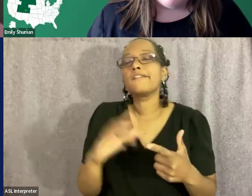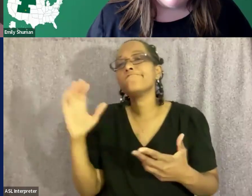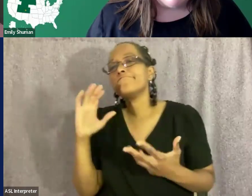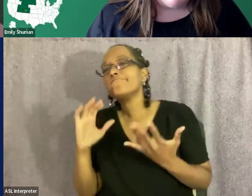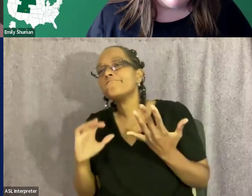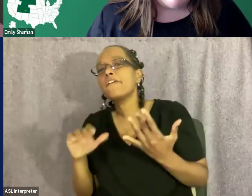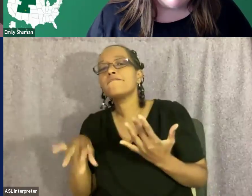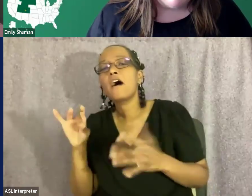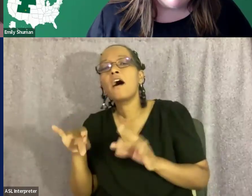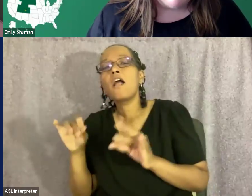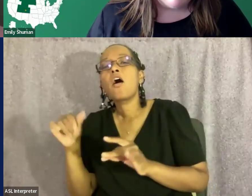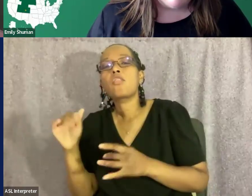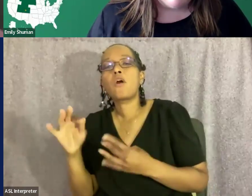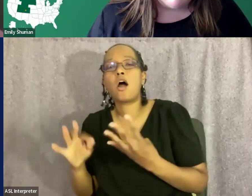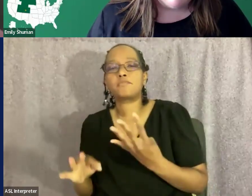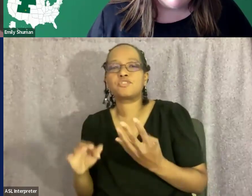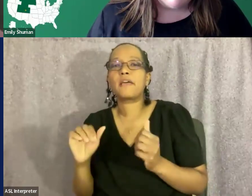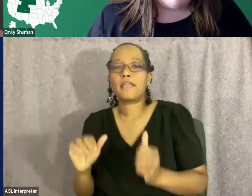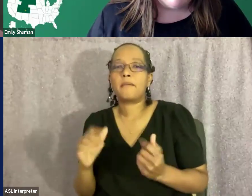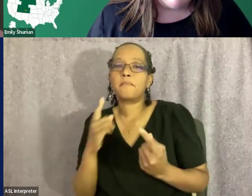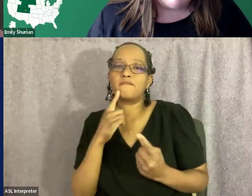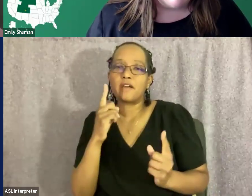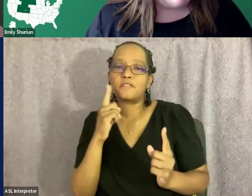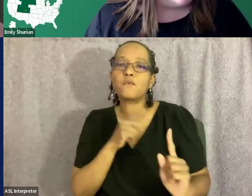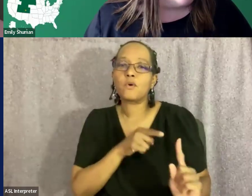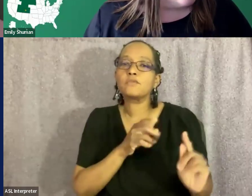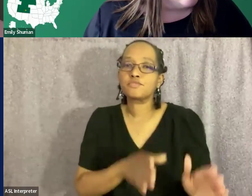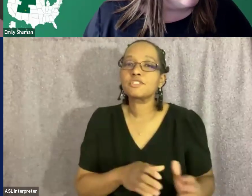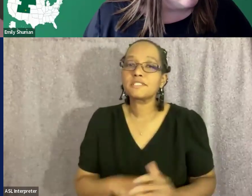we could do that would be more effective for the individual.